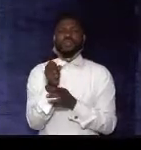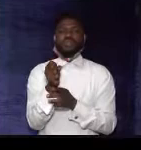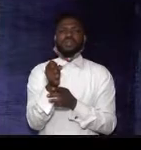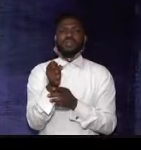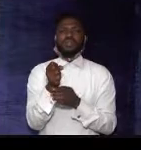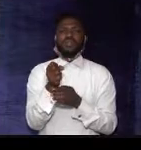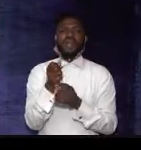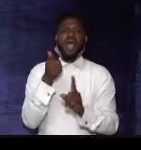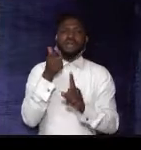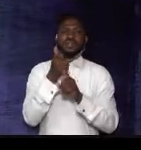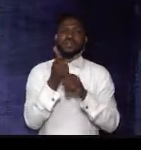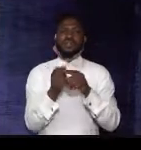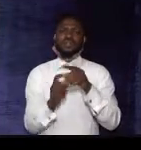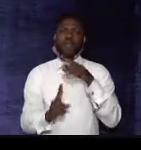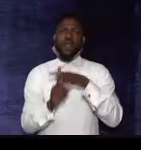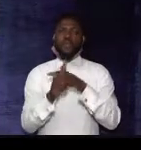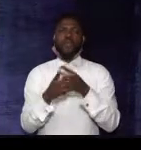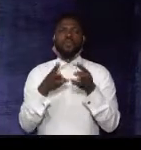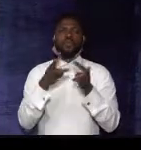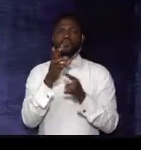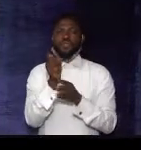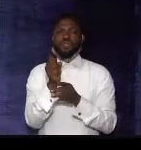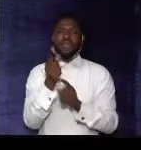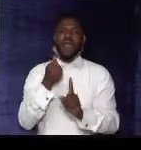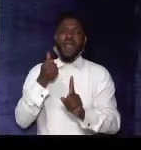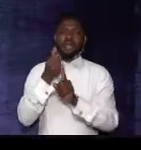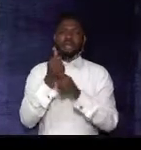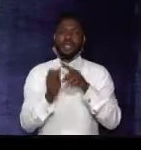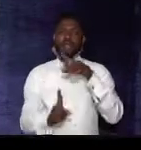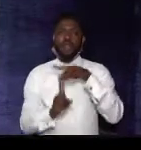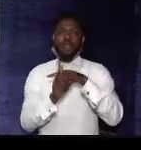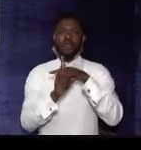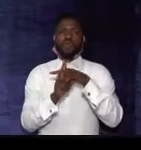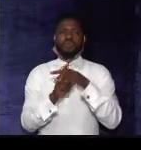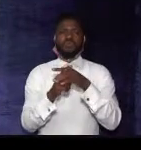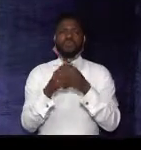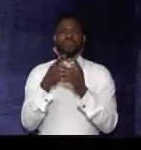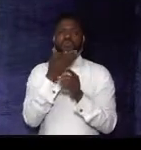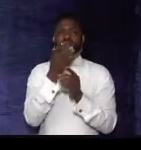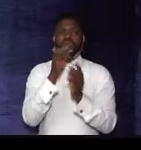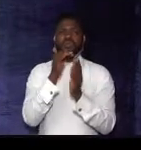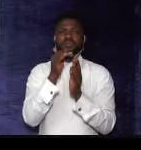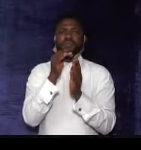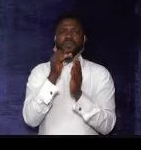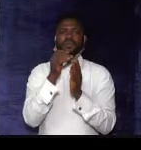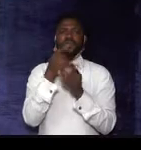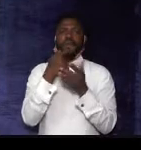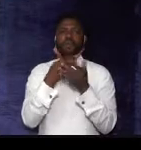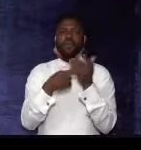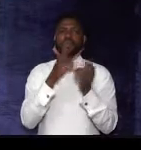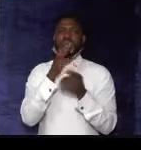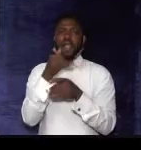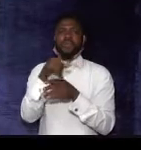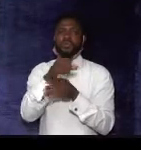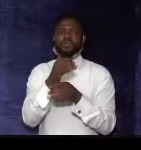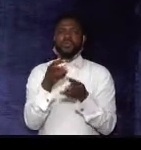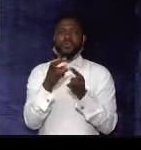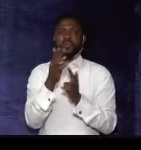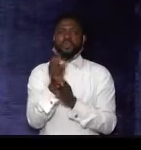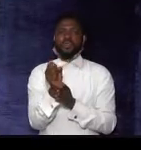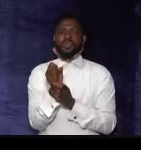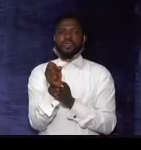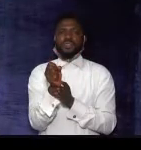accidents occur? Ways accidents occur. What are the following ways? What are those